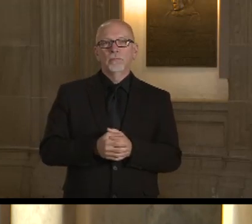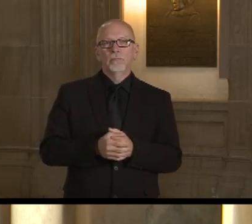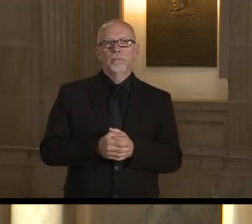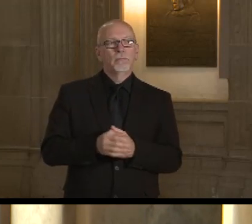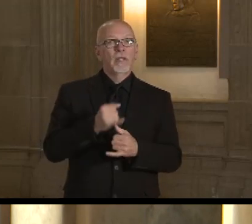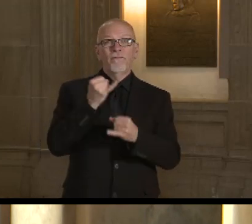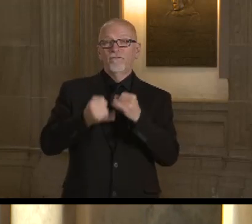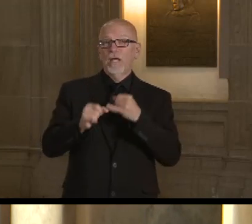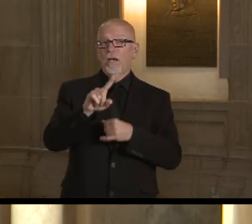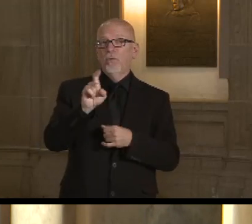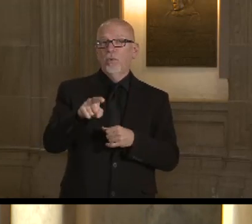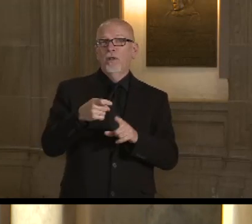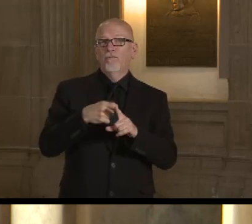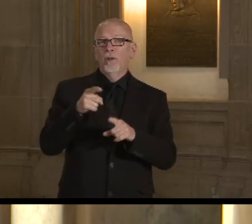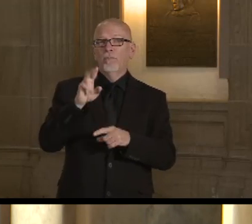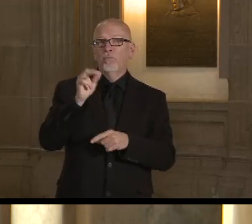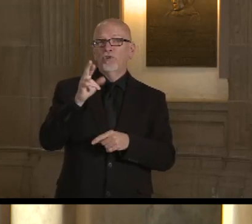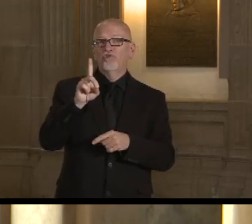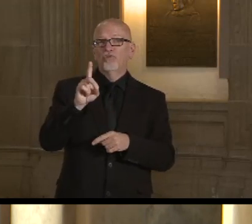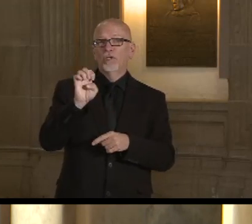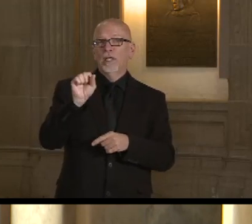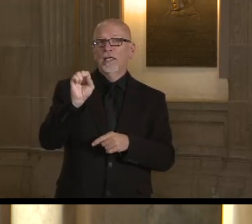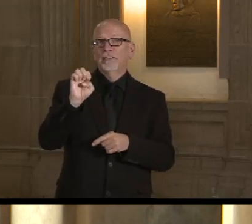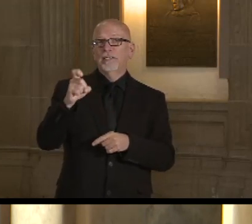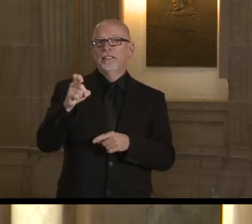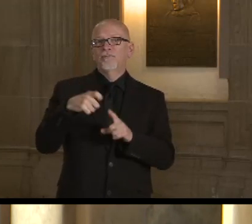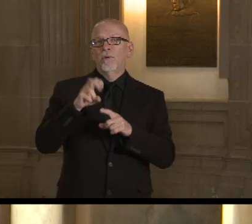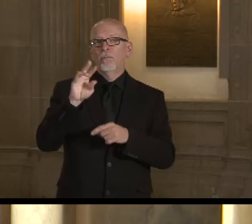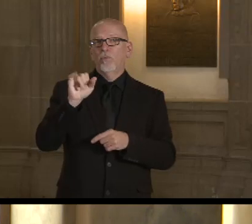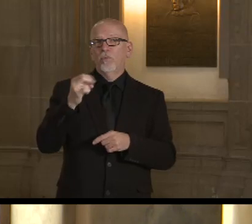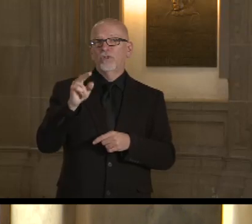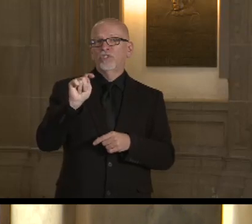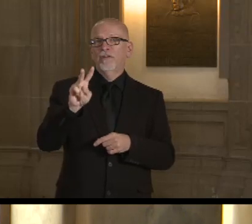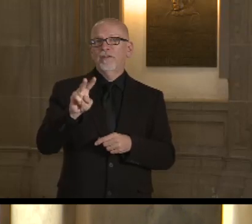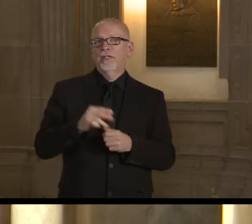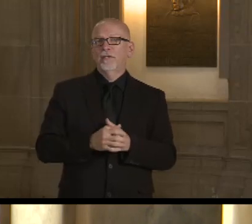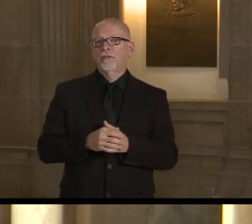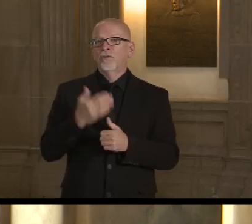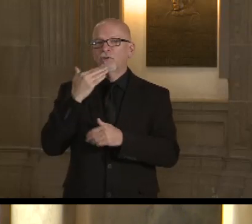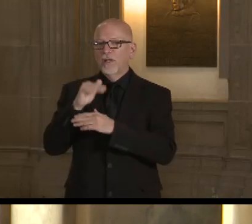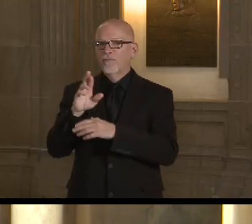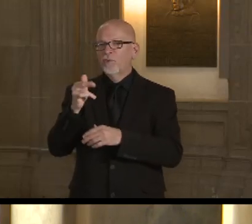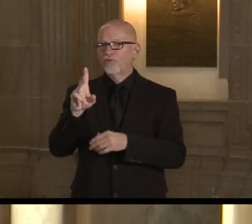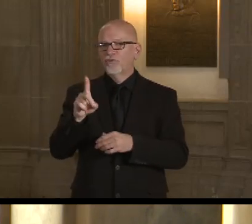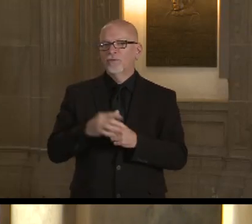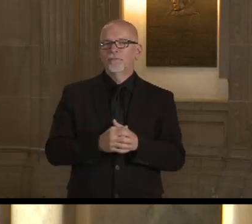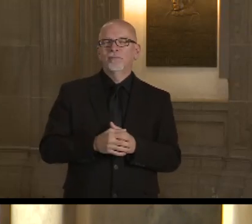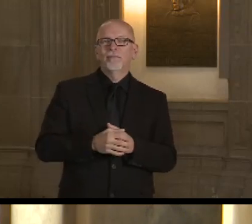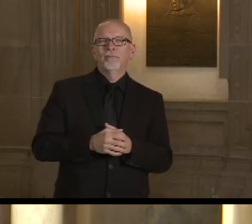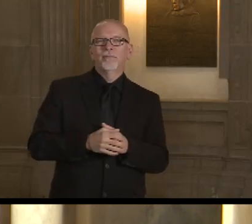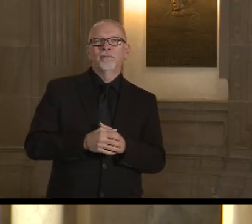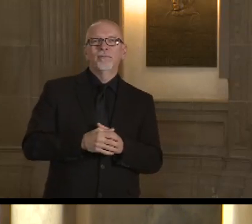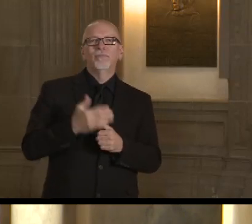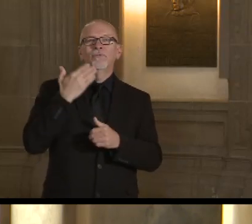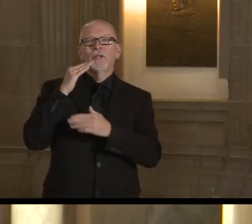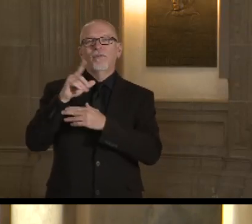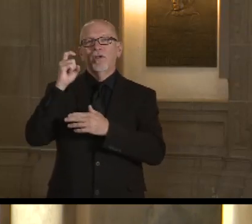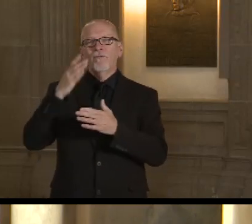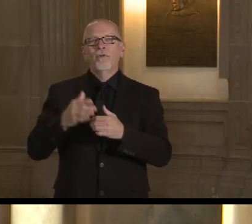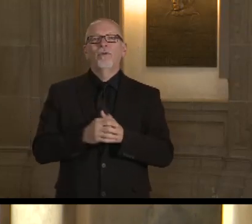Our final question is from Richard Essex, Wish TV. Good afternoon, Richard. Good